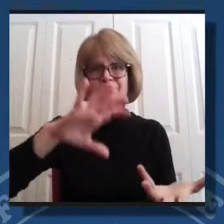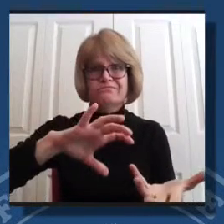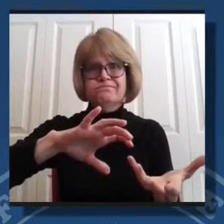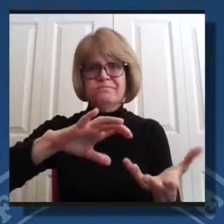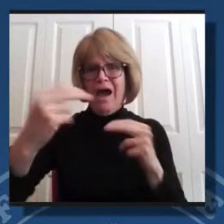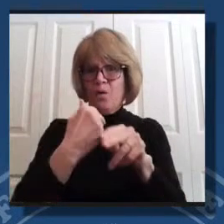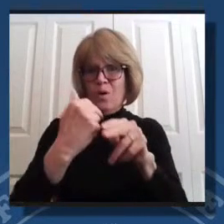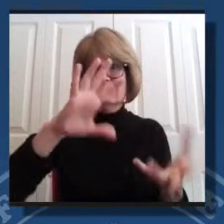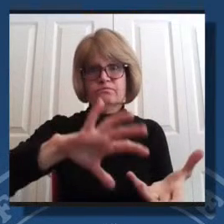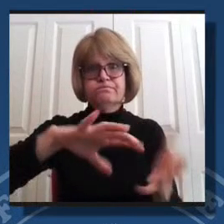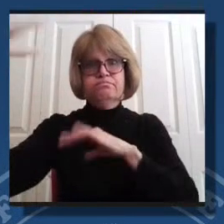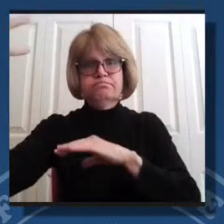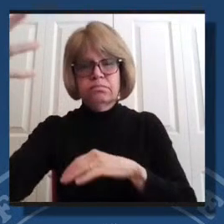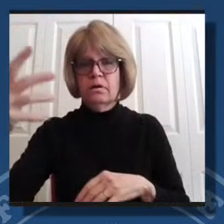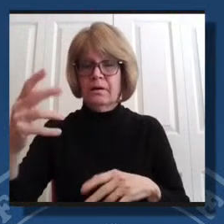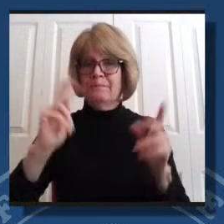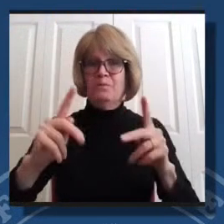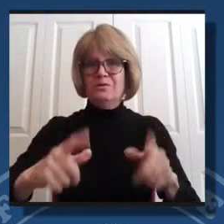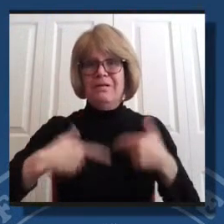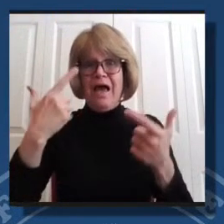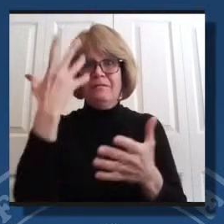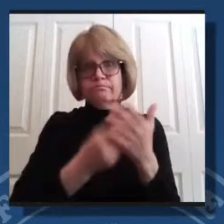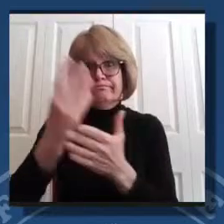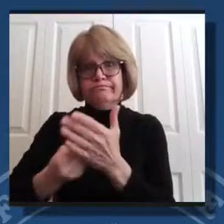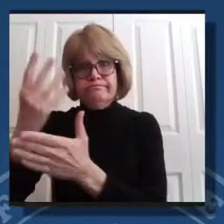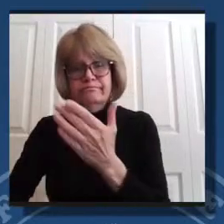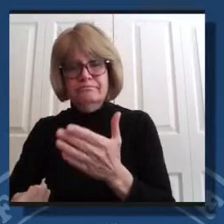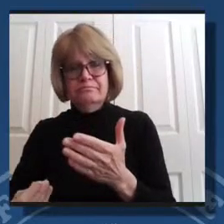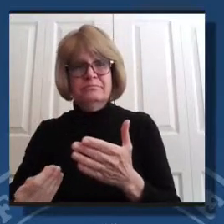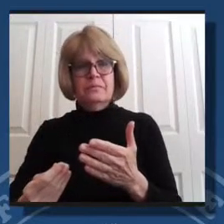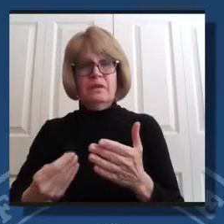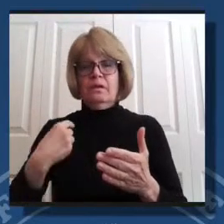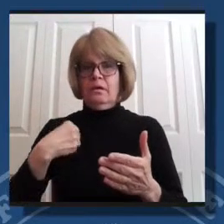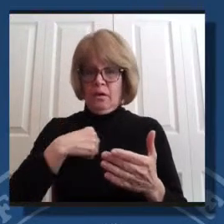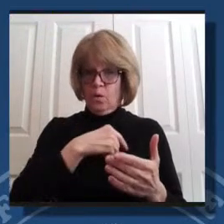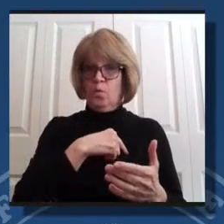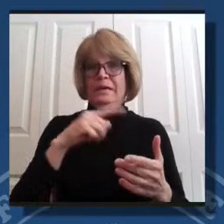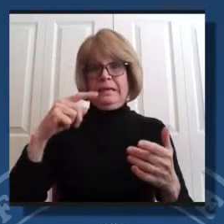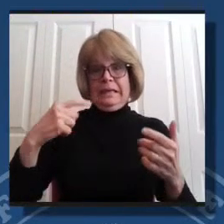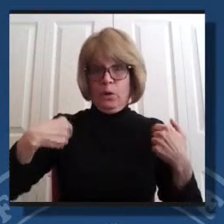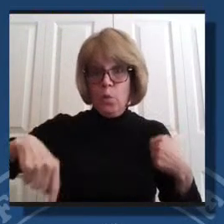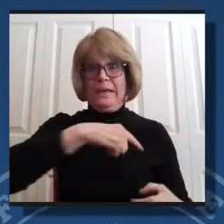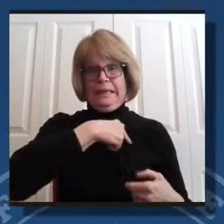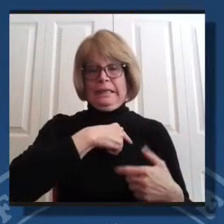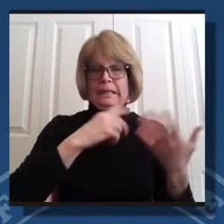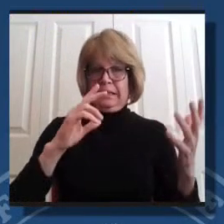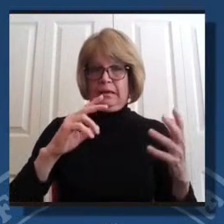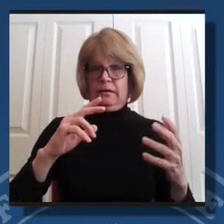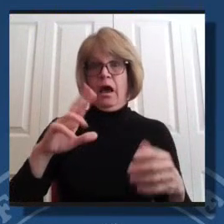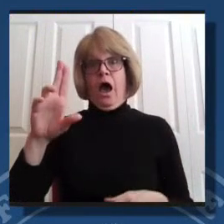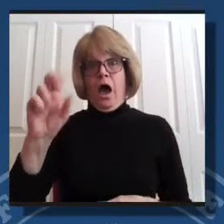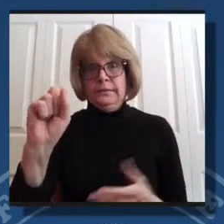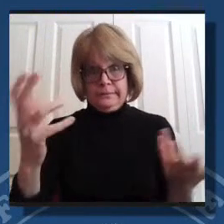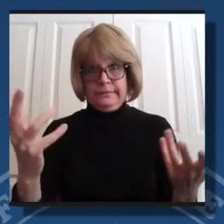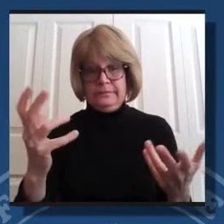it's destroying lives, and it's time for us to put our foot down. When I say us, I mean everyone, not just legislators, not just the